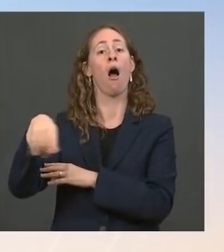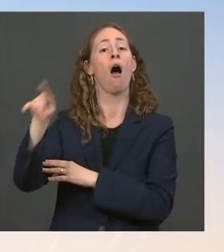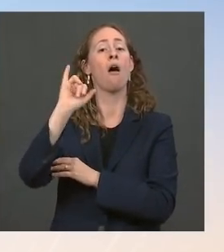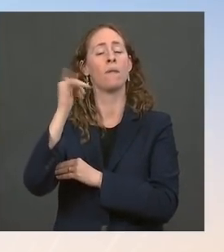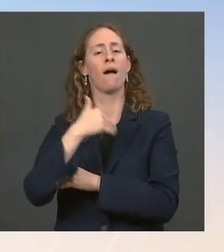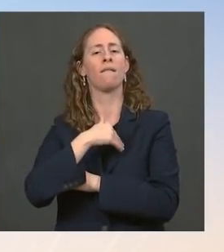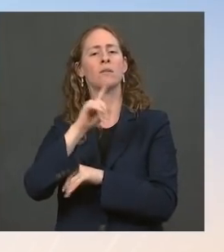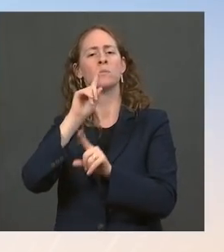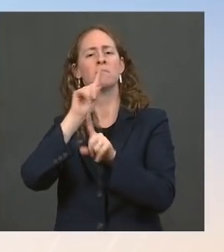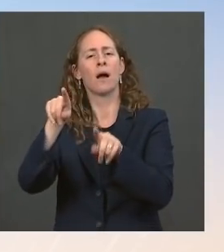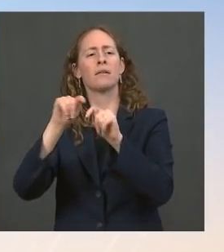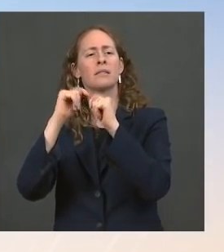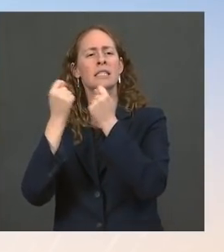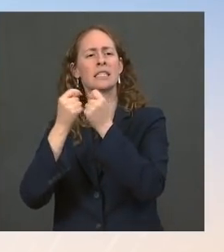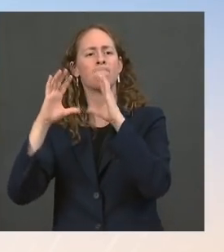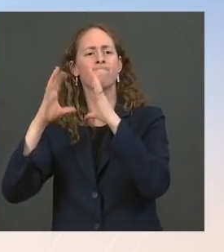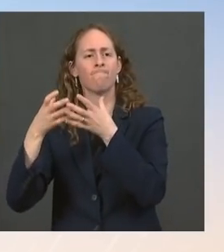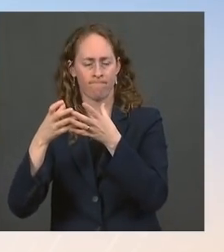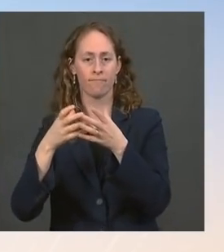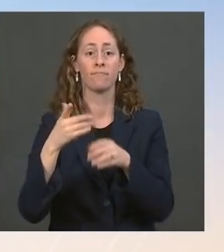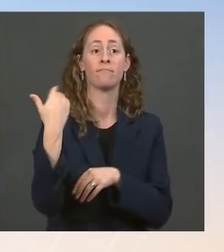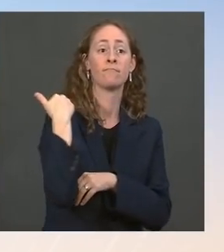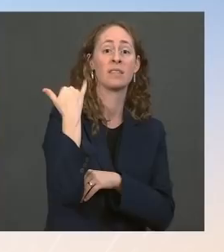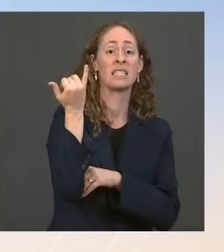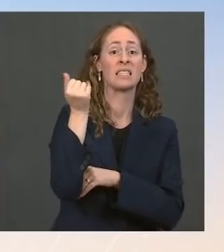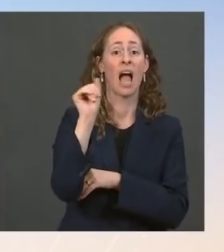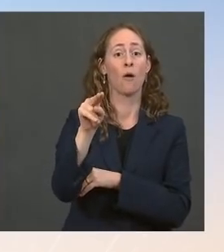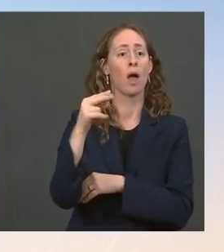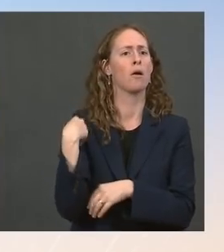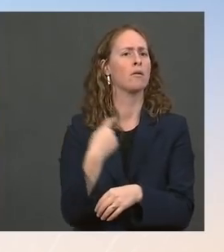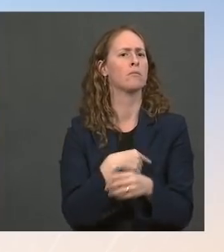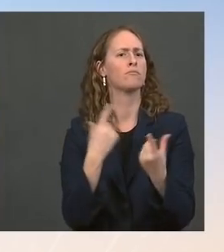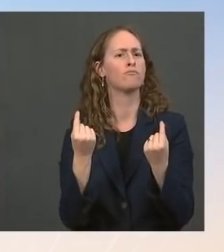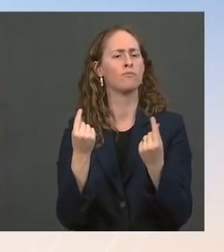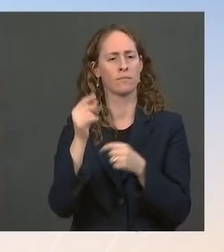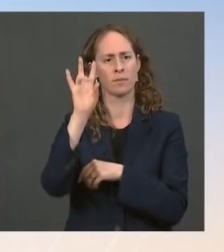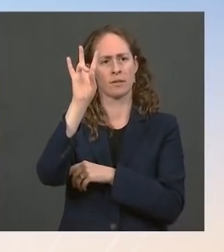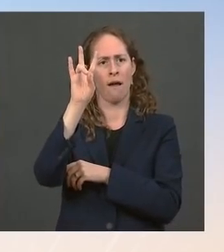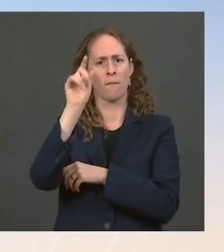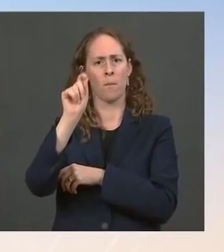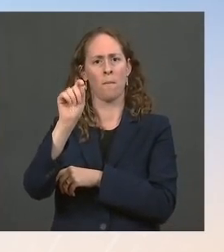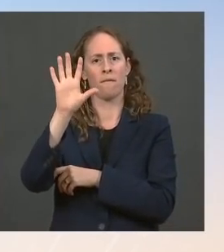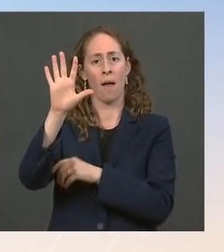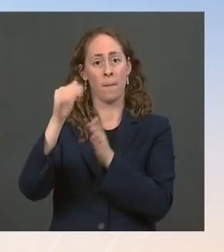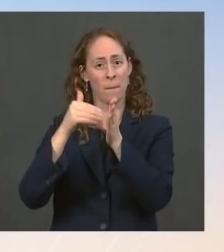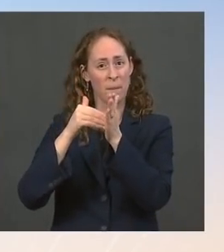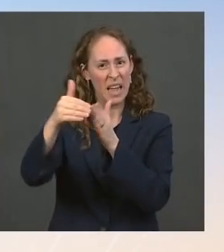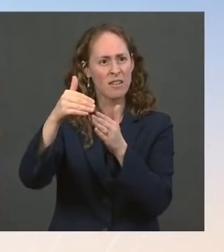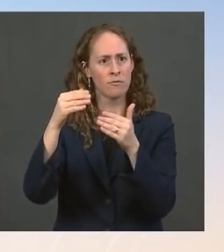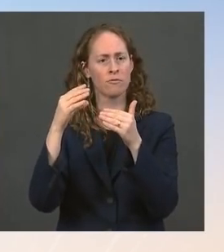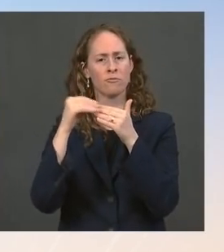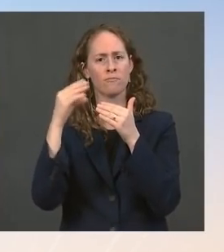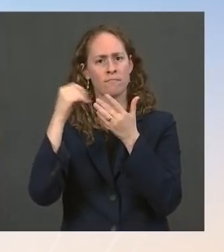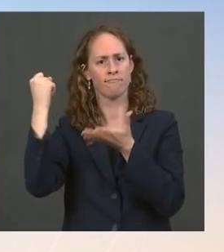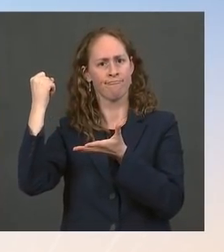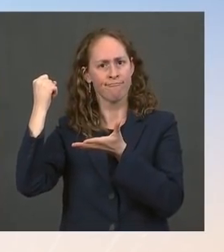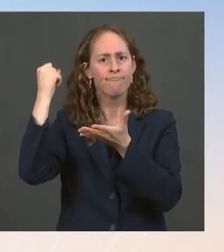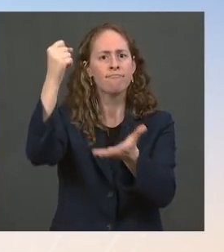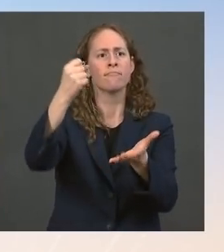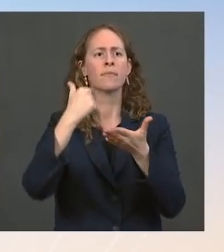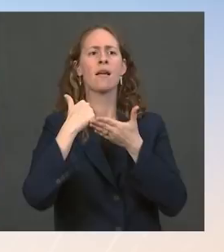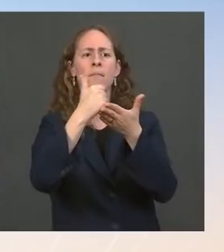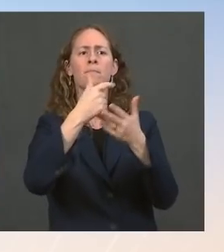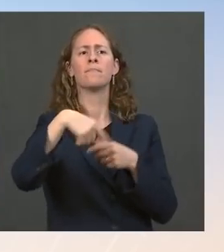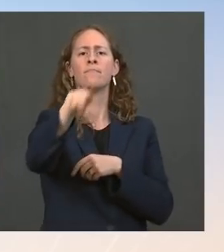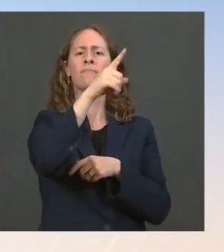announced $75.5 million in bilateral development and health assistance for a wide range of issues for Haiti that we're still working with them, of course, on